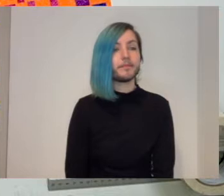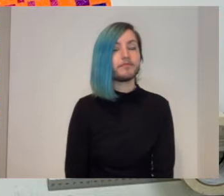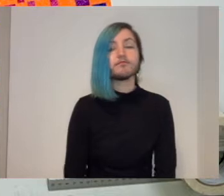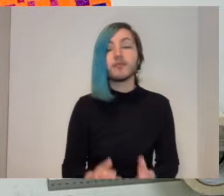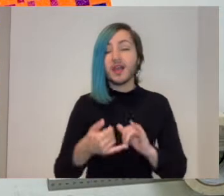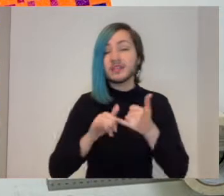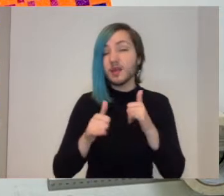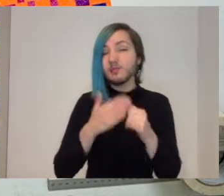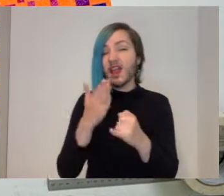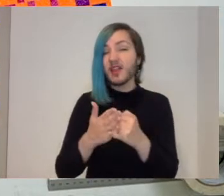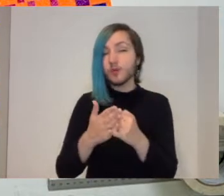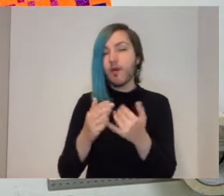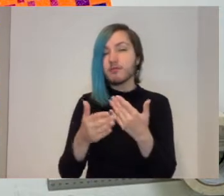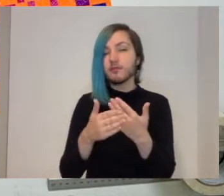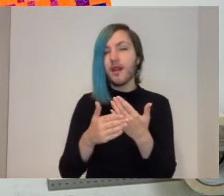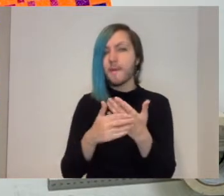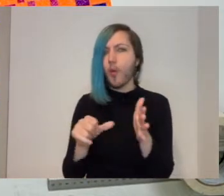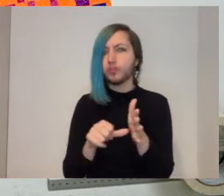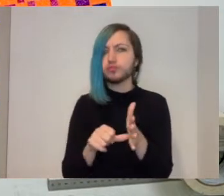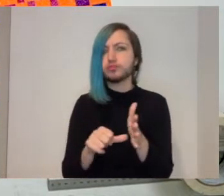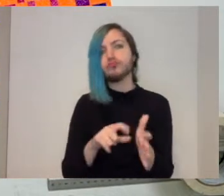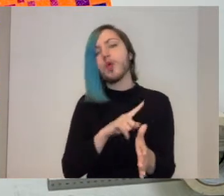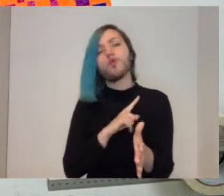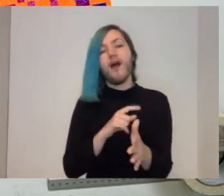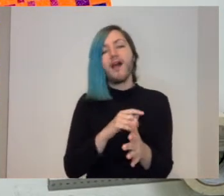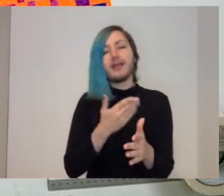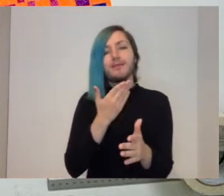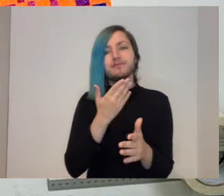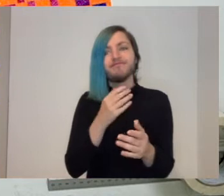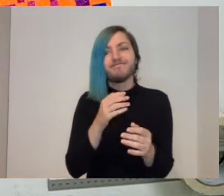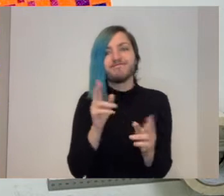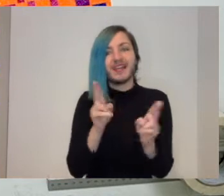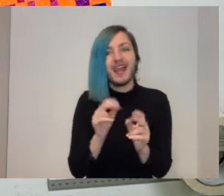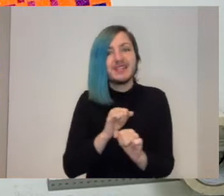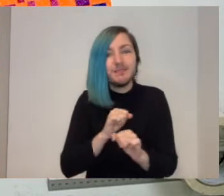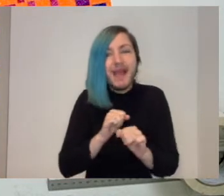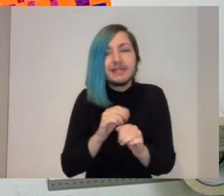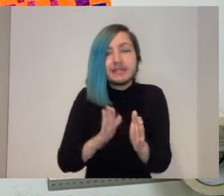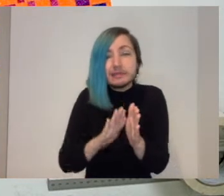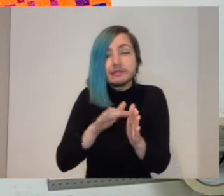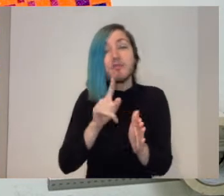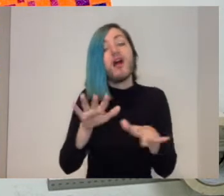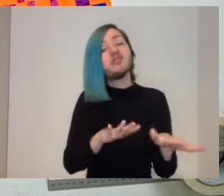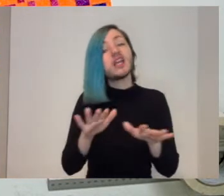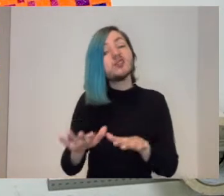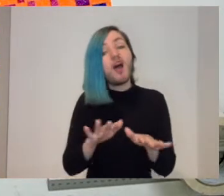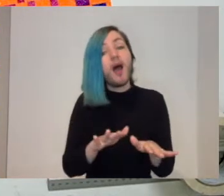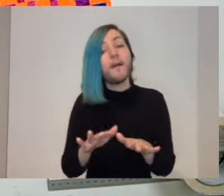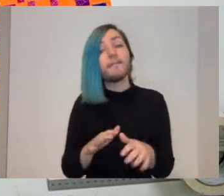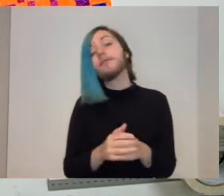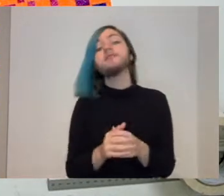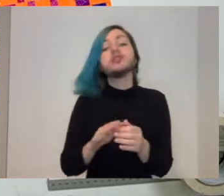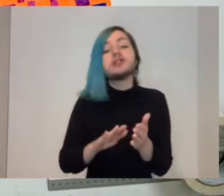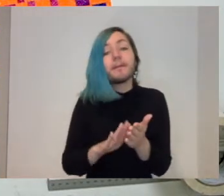Sometimes the last one can be a bit trickier because it is a bit tighter, it's more of a squeeze, but you can take your time to do it. Just keep pushing